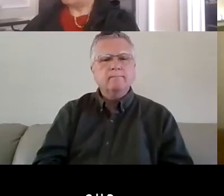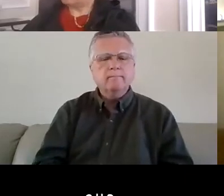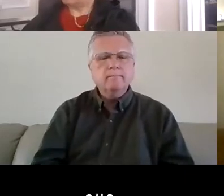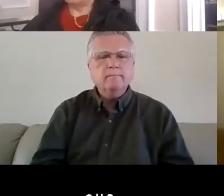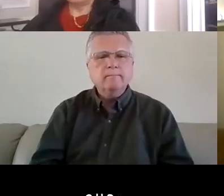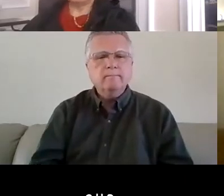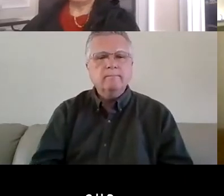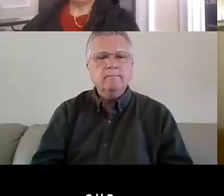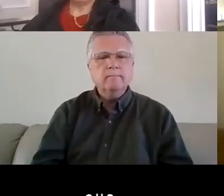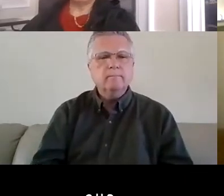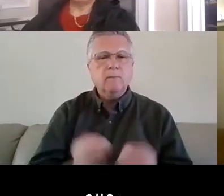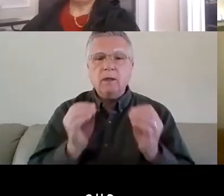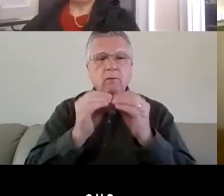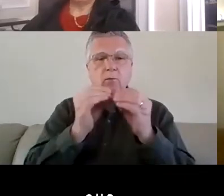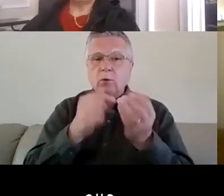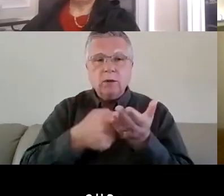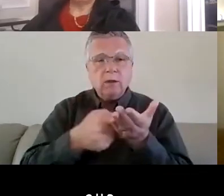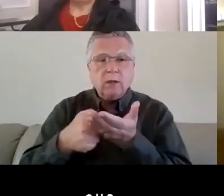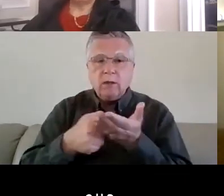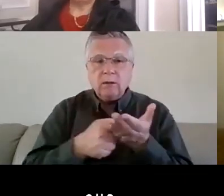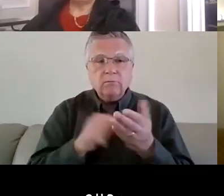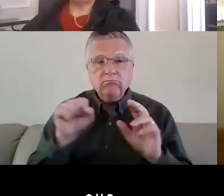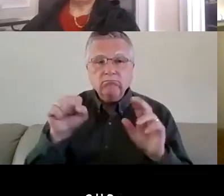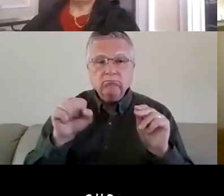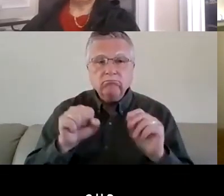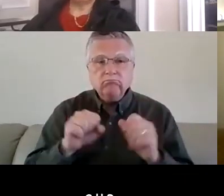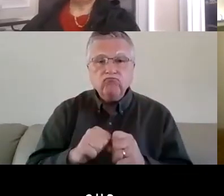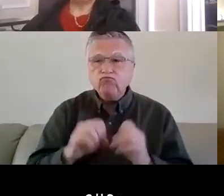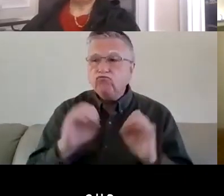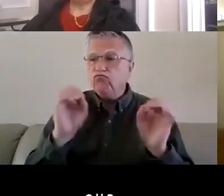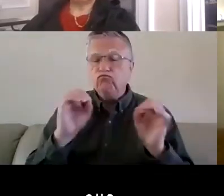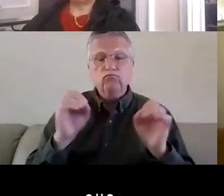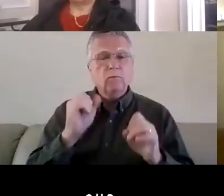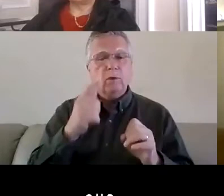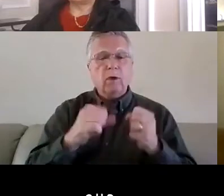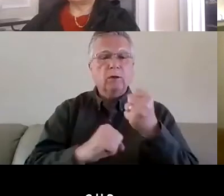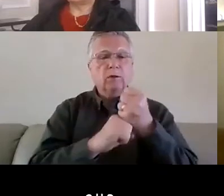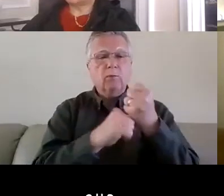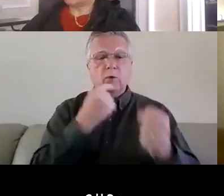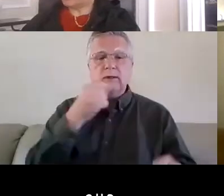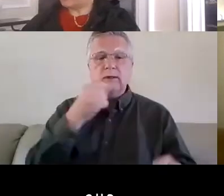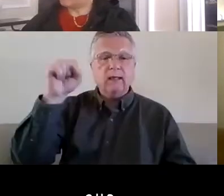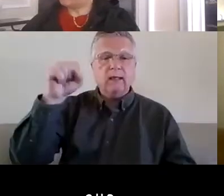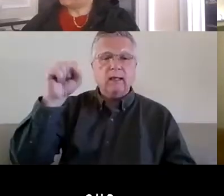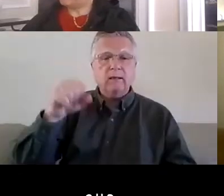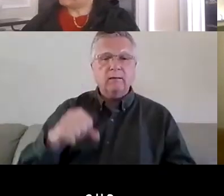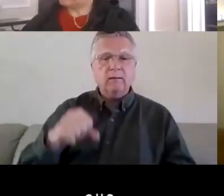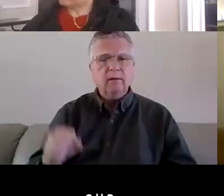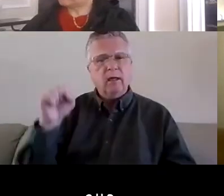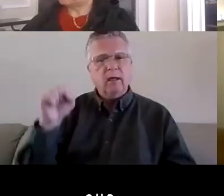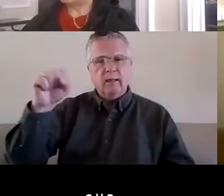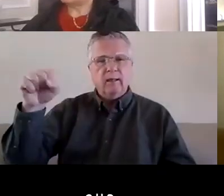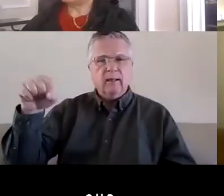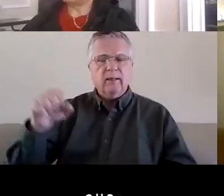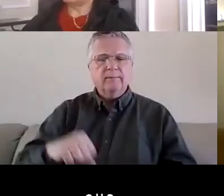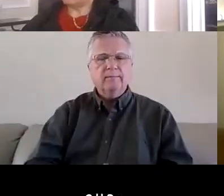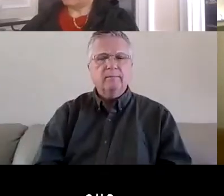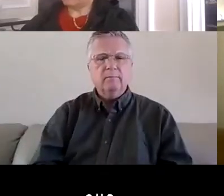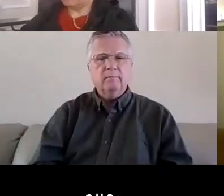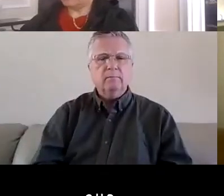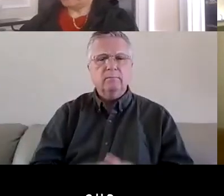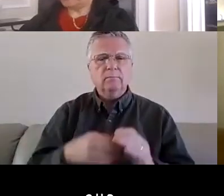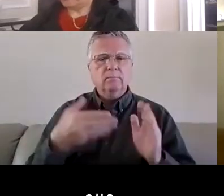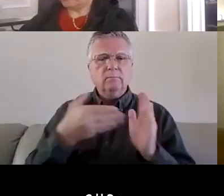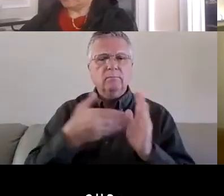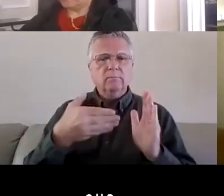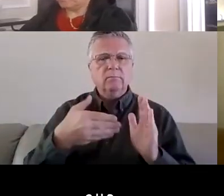Any further discussion? Seeing none, all those in favor say aye. Aye. Aye. Any opposed?